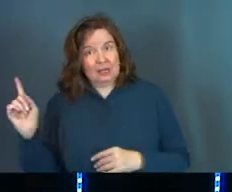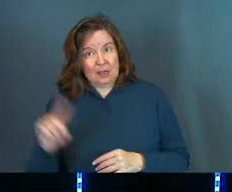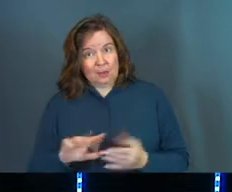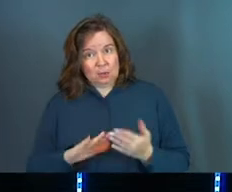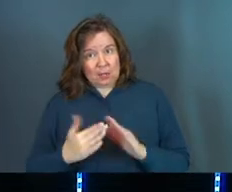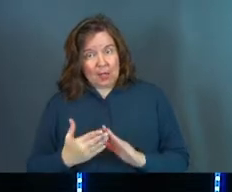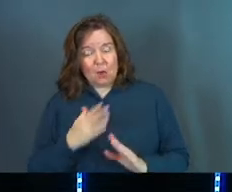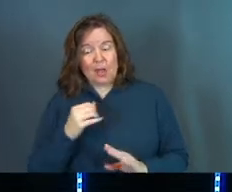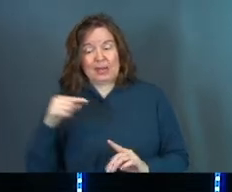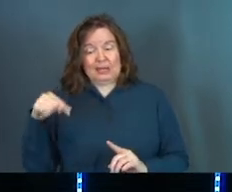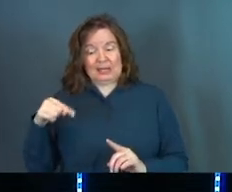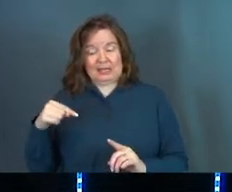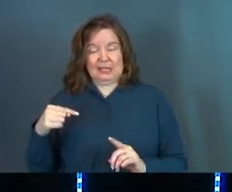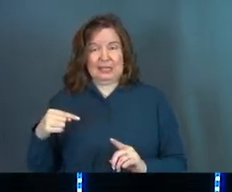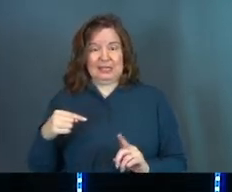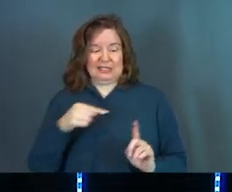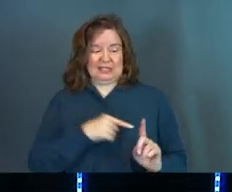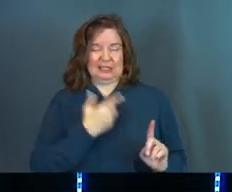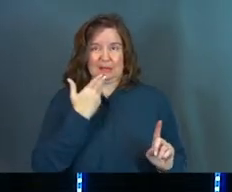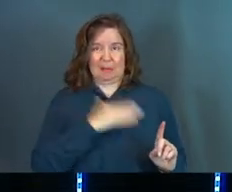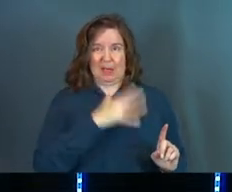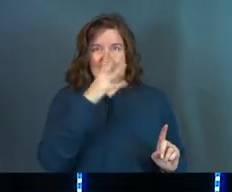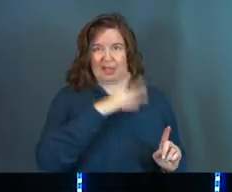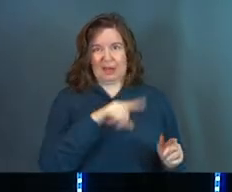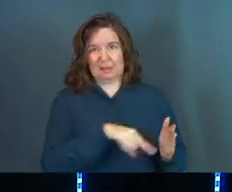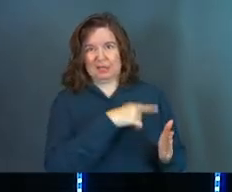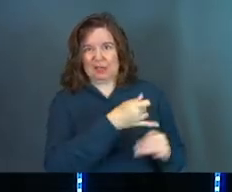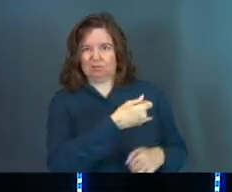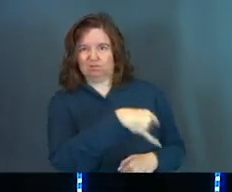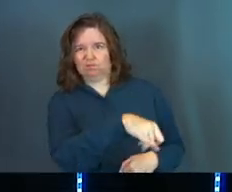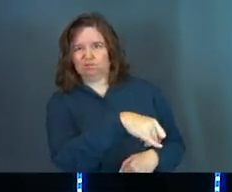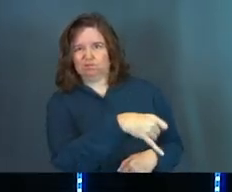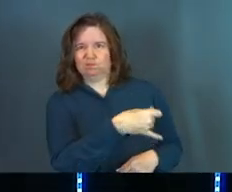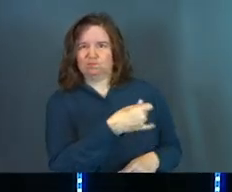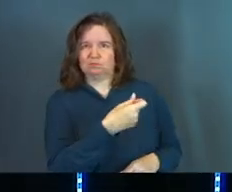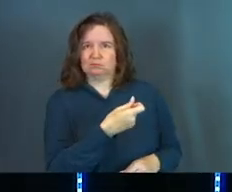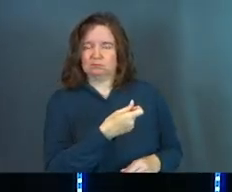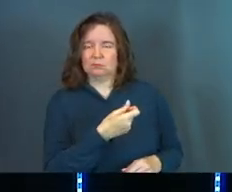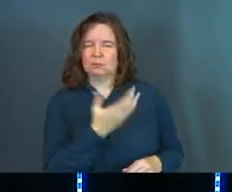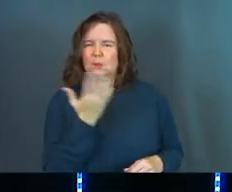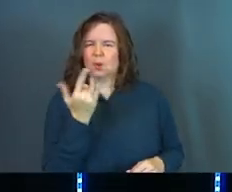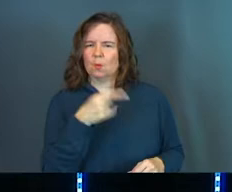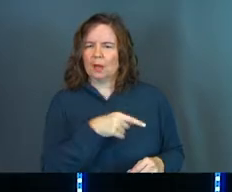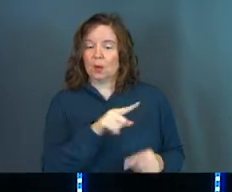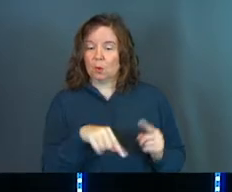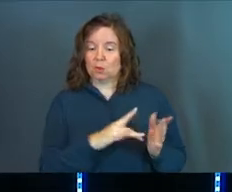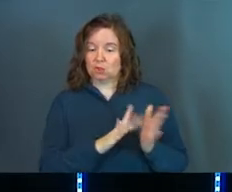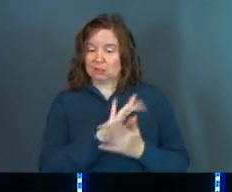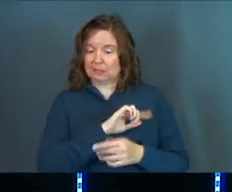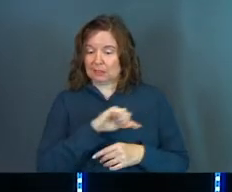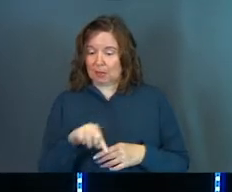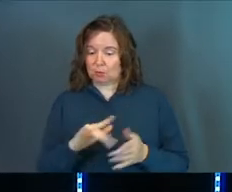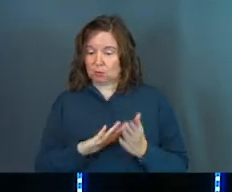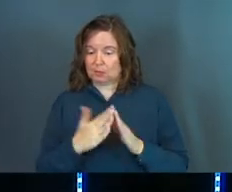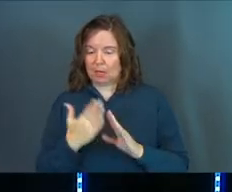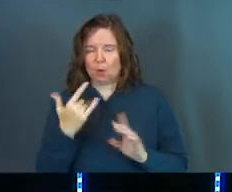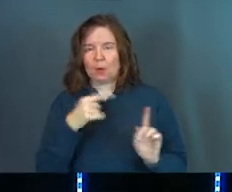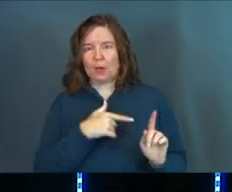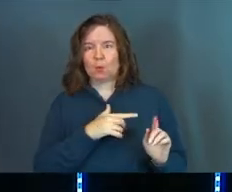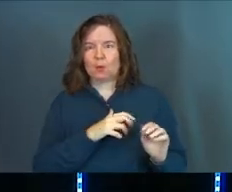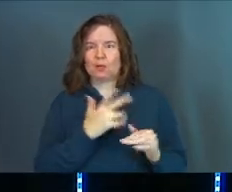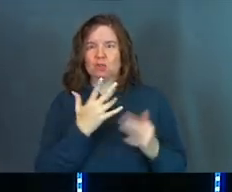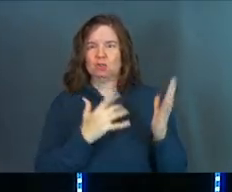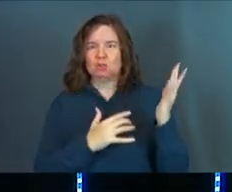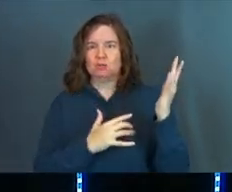town and he's this bad guy and he's been canceled, he's been shunned, all this kind of stuff, why when Jesus comes into town, why would he